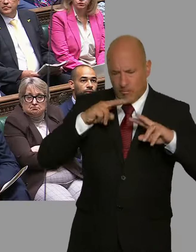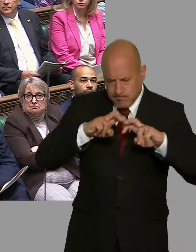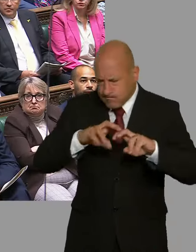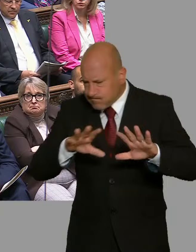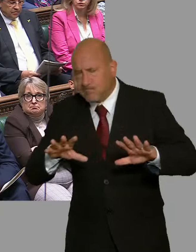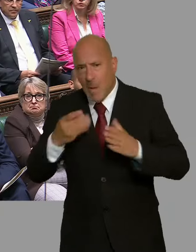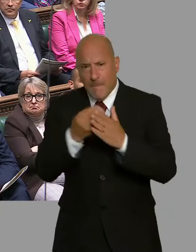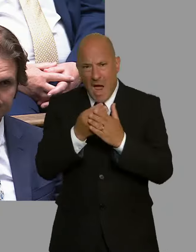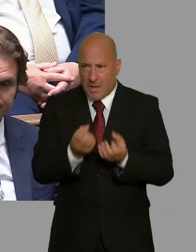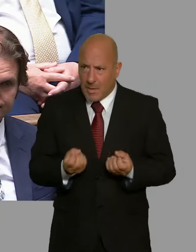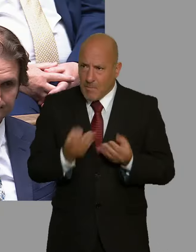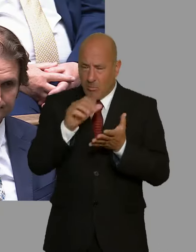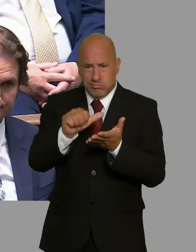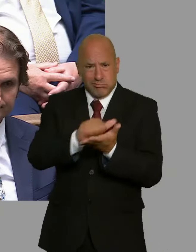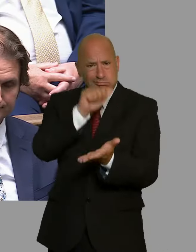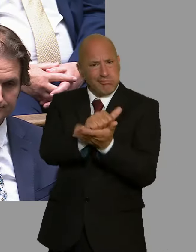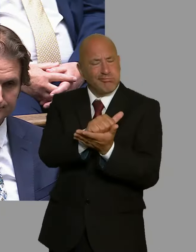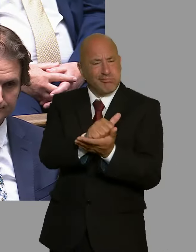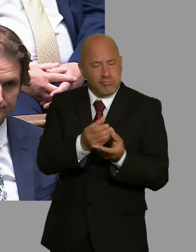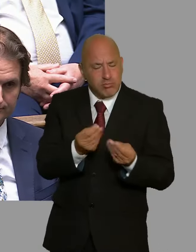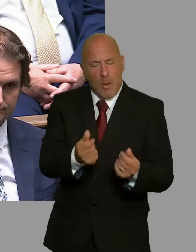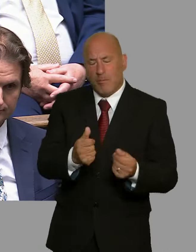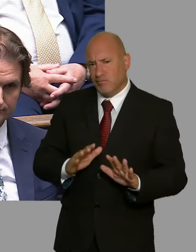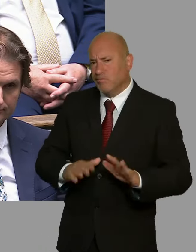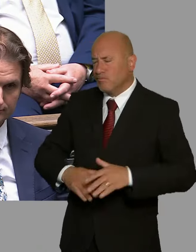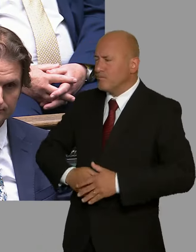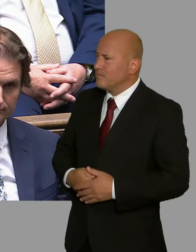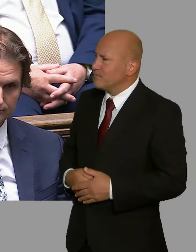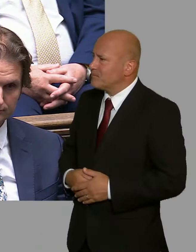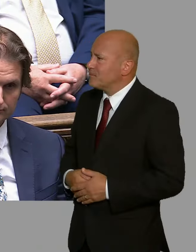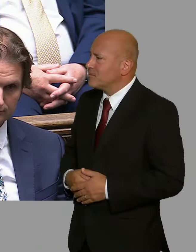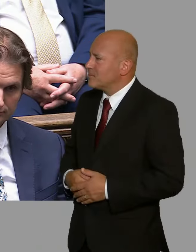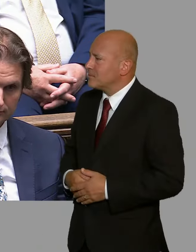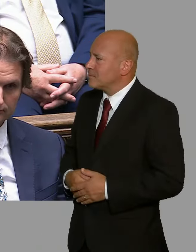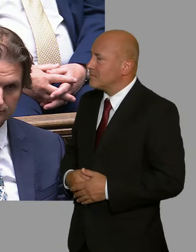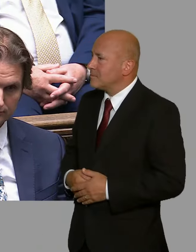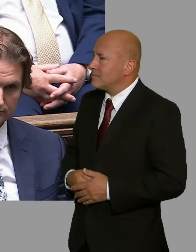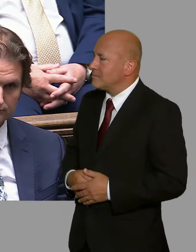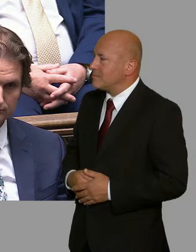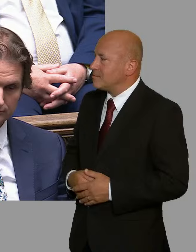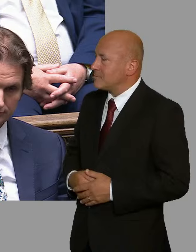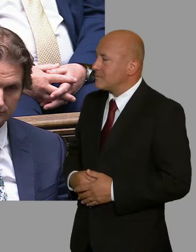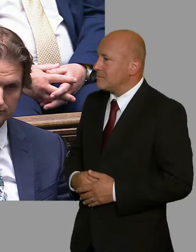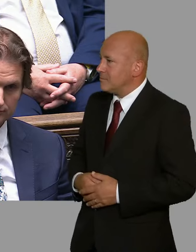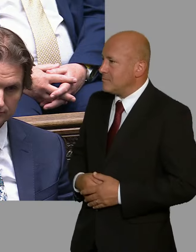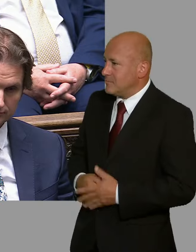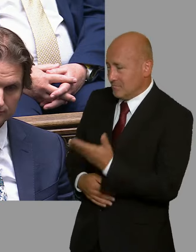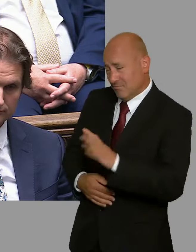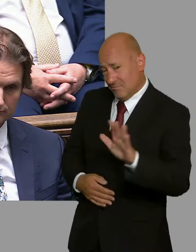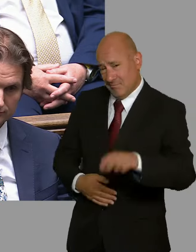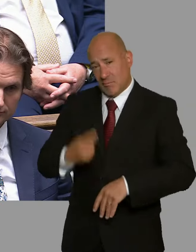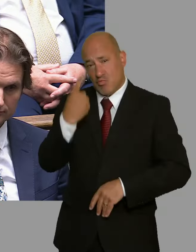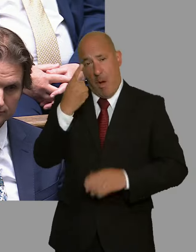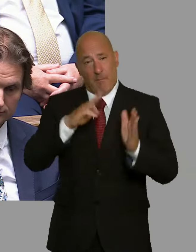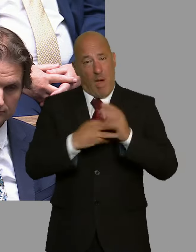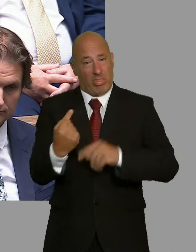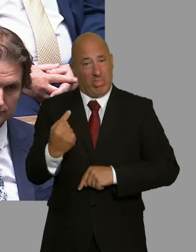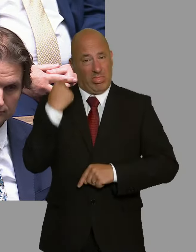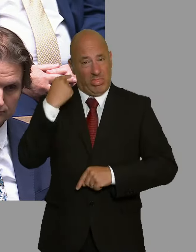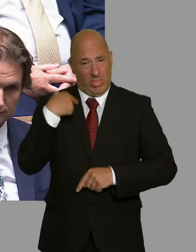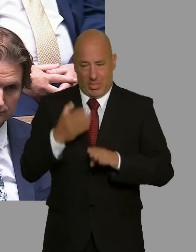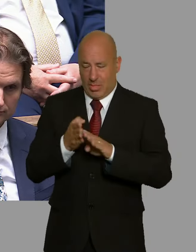visit. At the absence of any explanation, this seems to hint at a hidden blacklist aimed to silence any MP